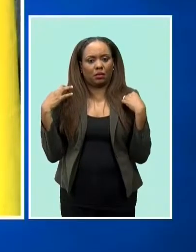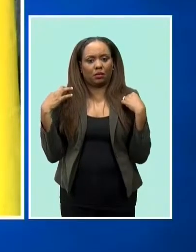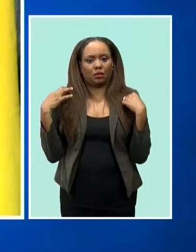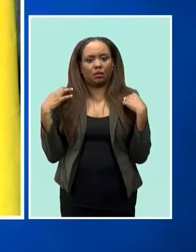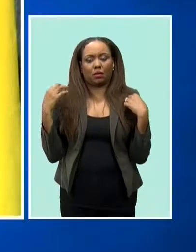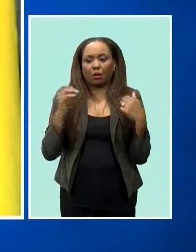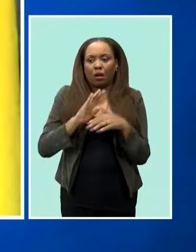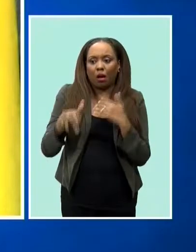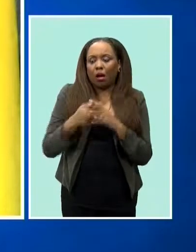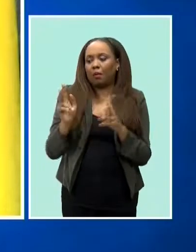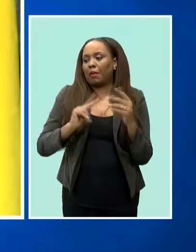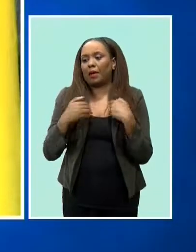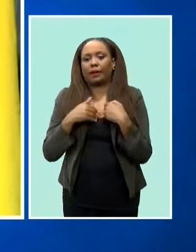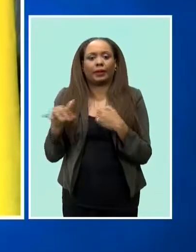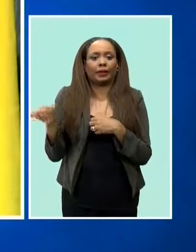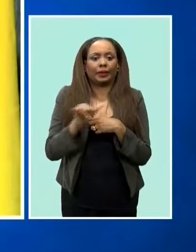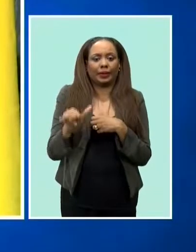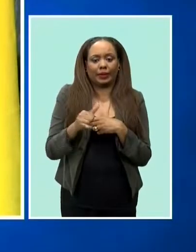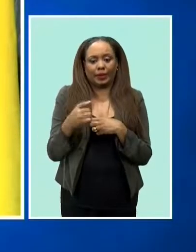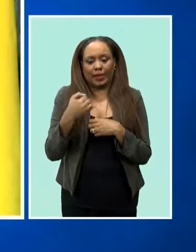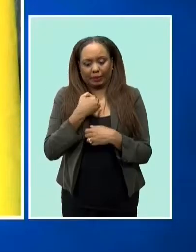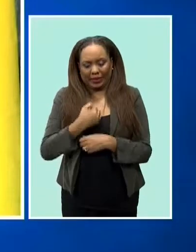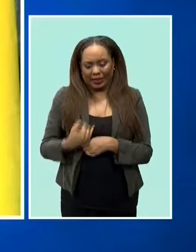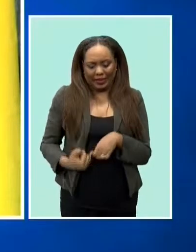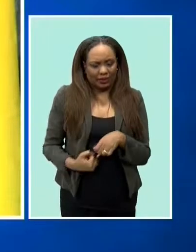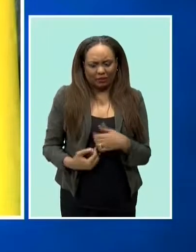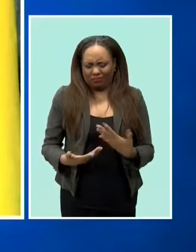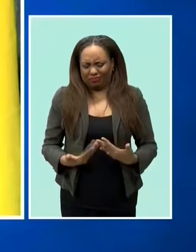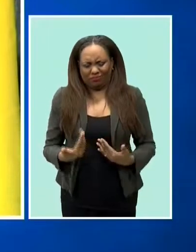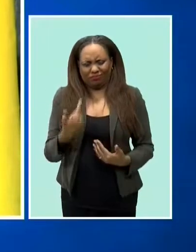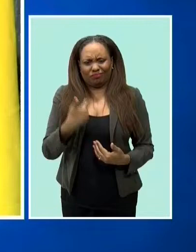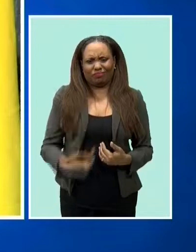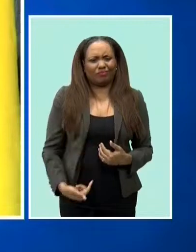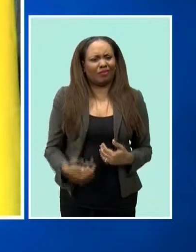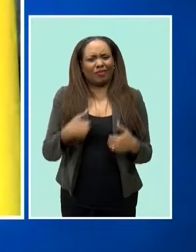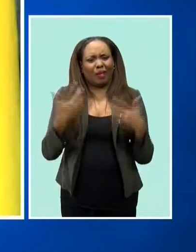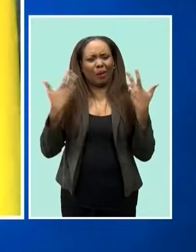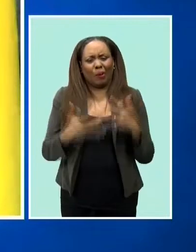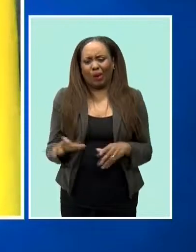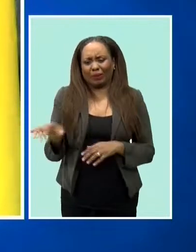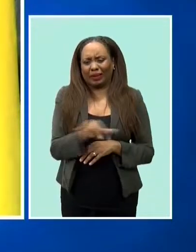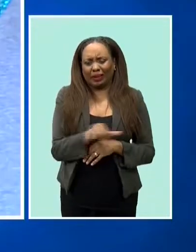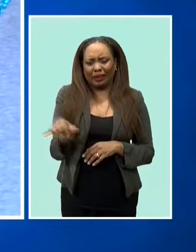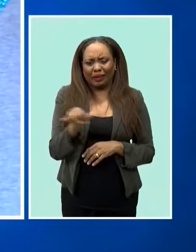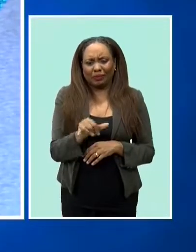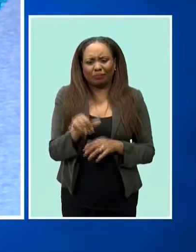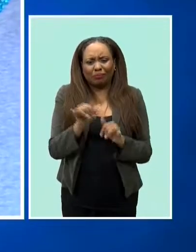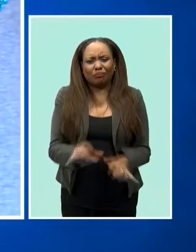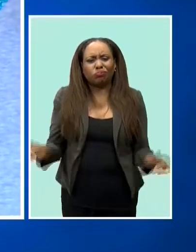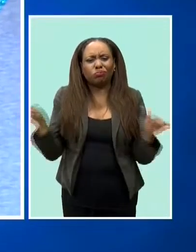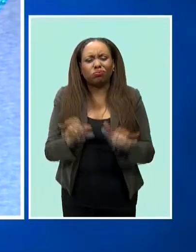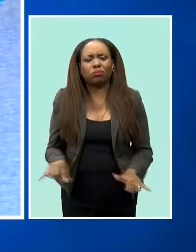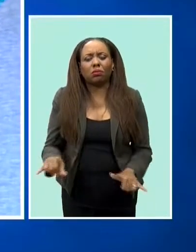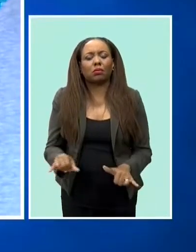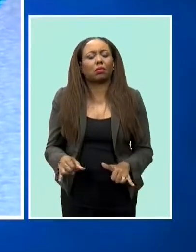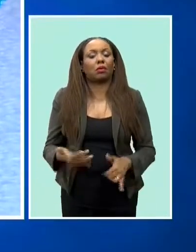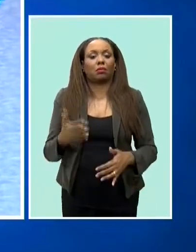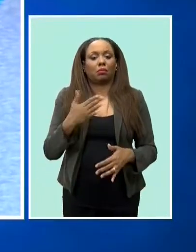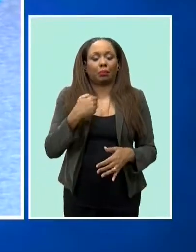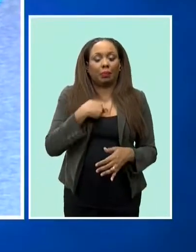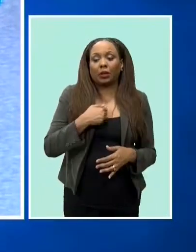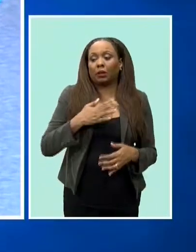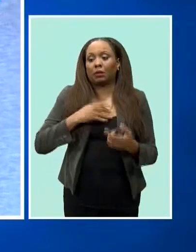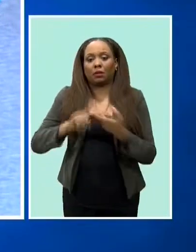everybody was wearing the same thing. And it was like, I don't want to look like everybody else. So it started with just me and my friends